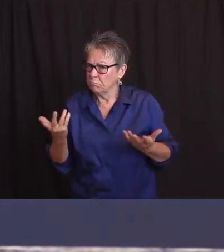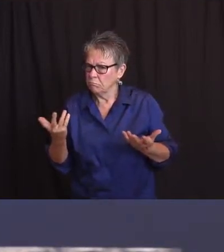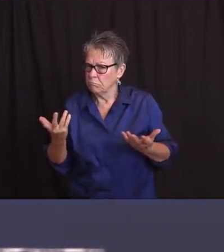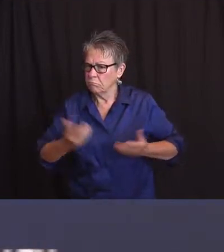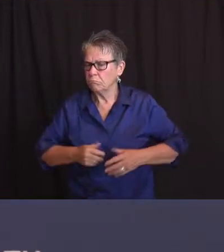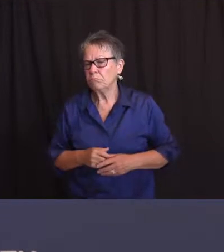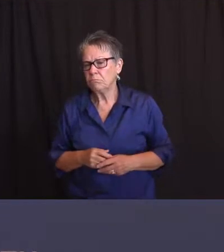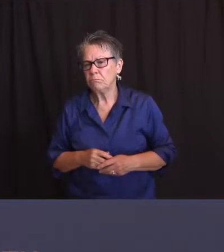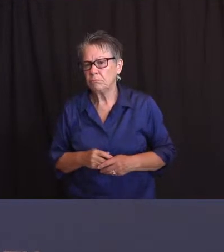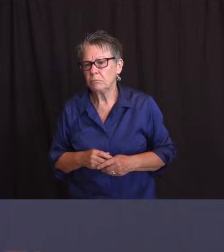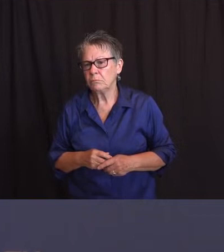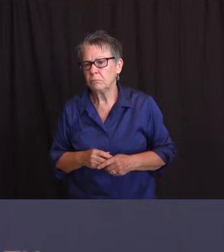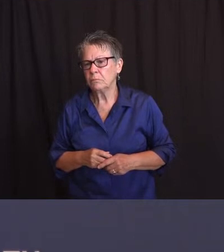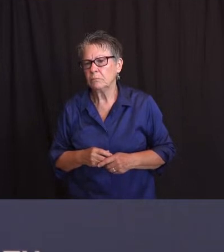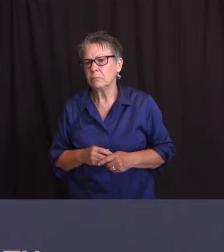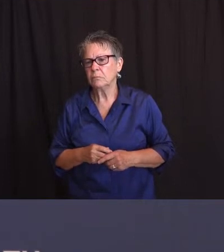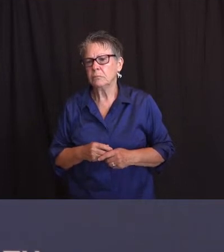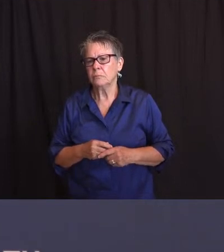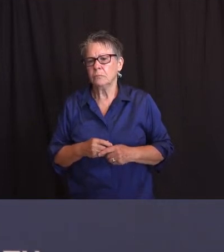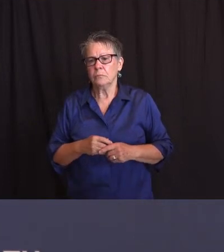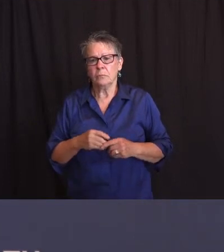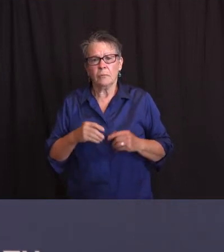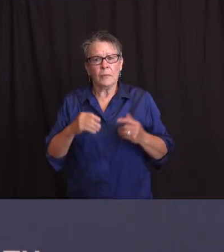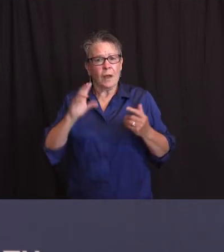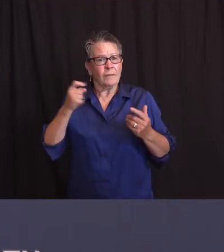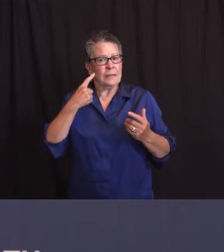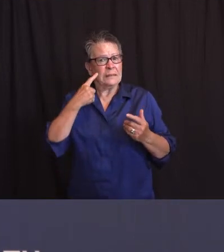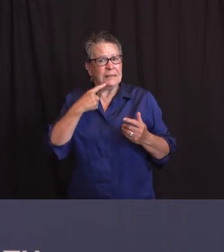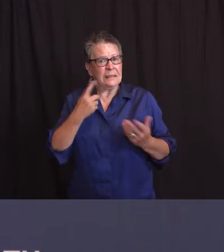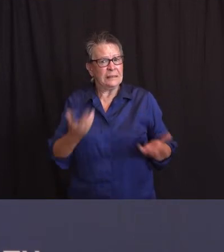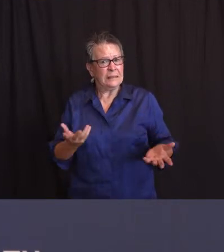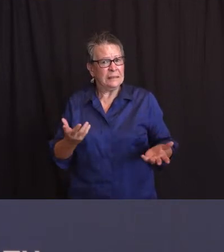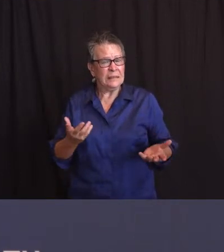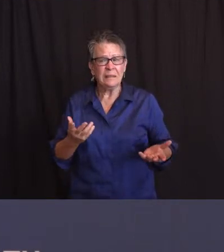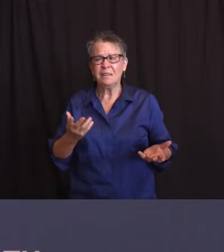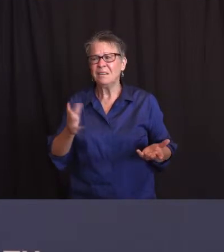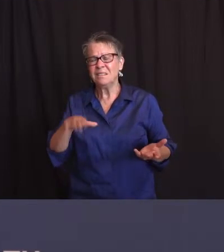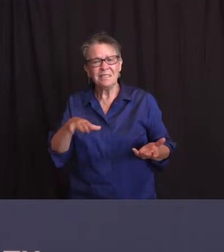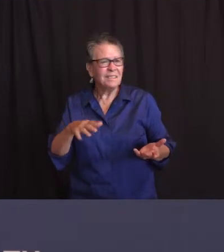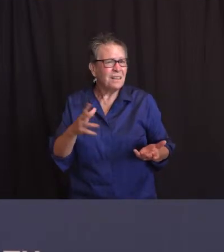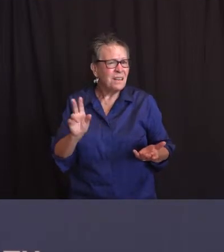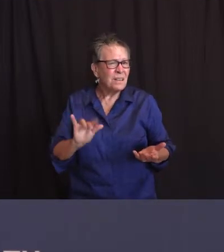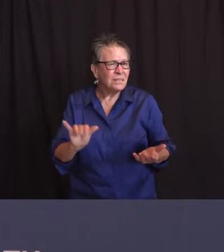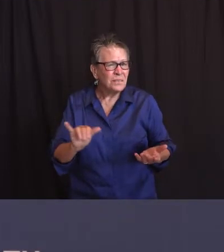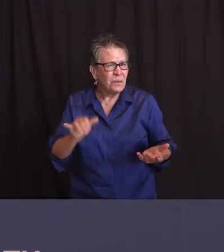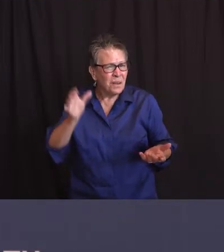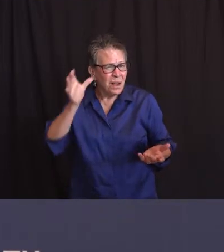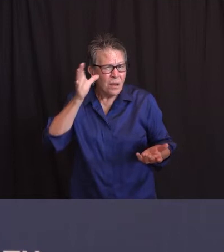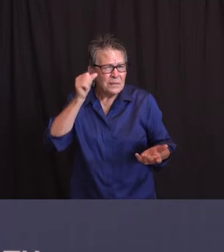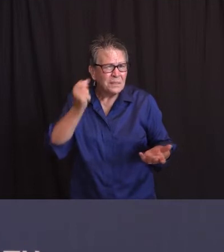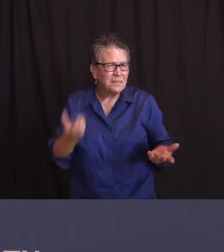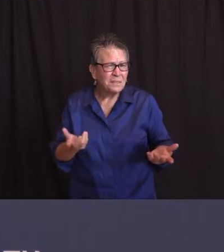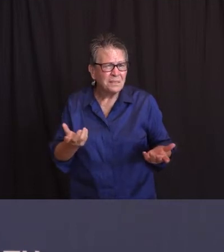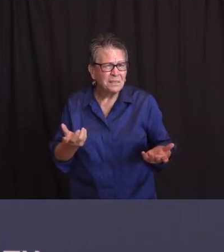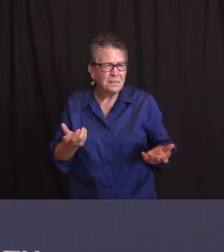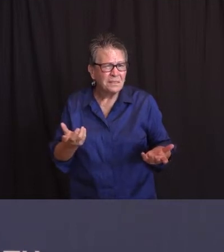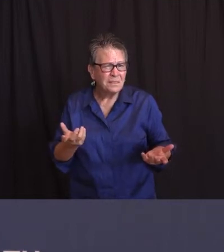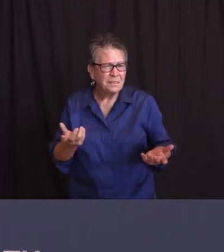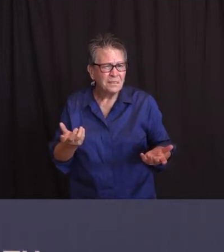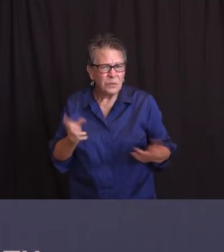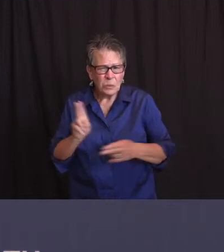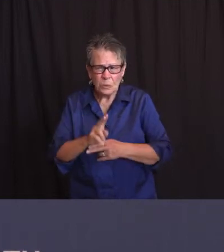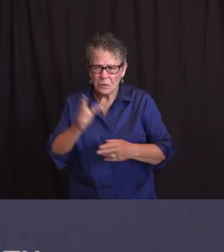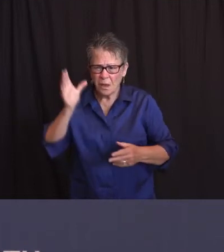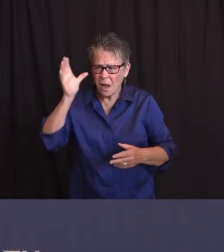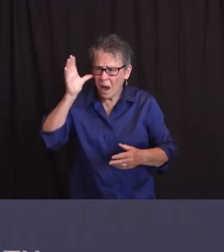add a different way to say that, common sense, right? If you're with a bunch of people, particularly if you were